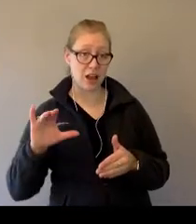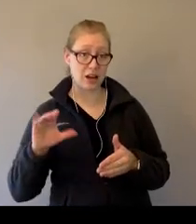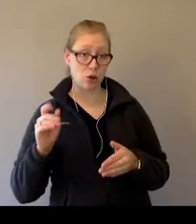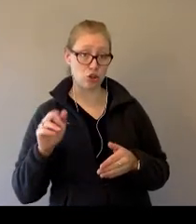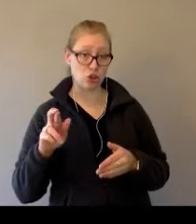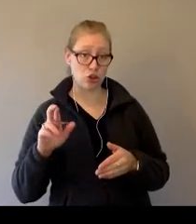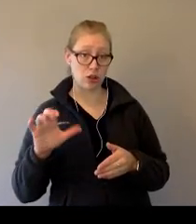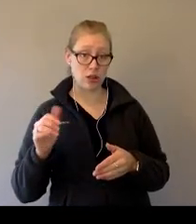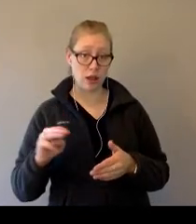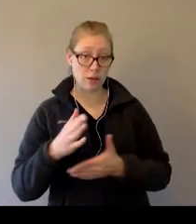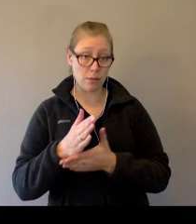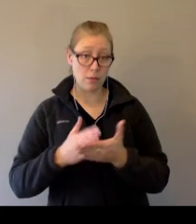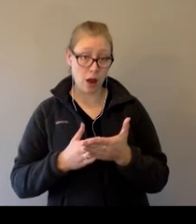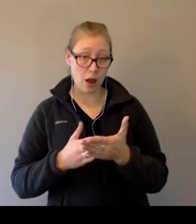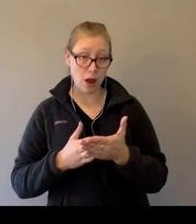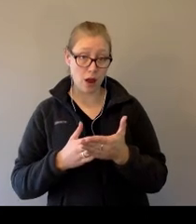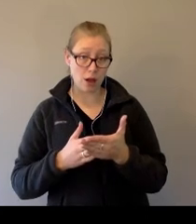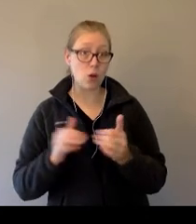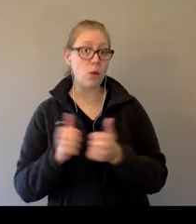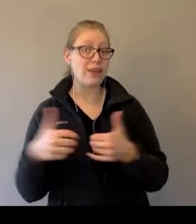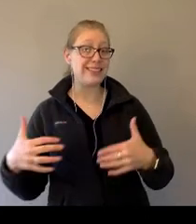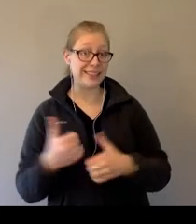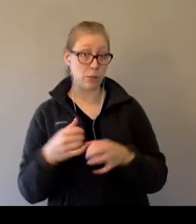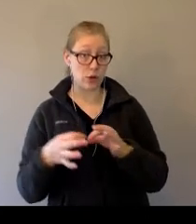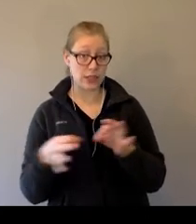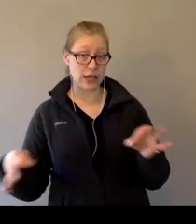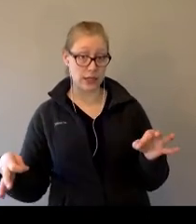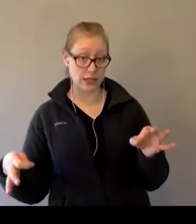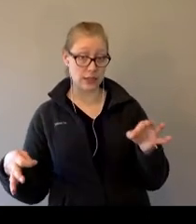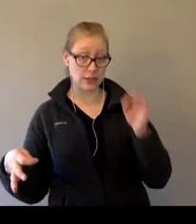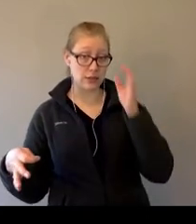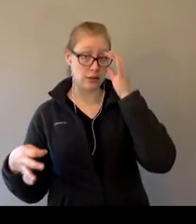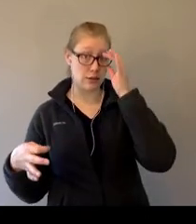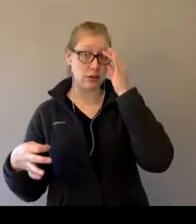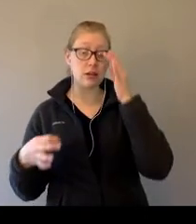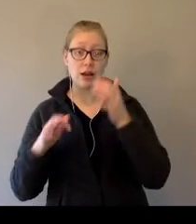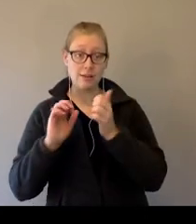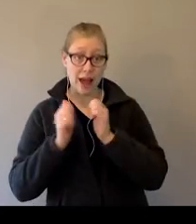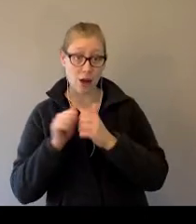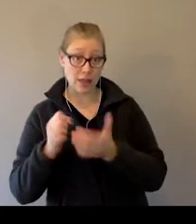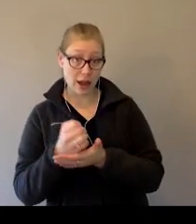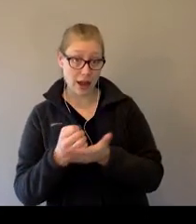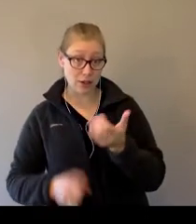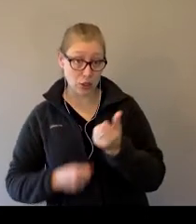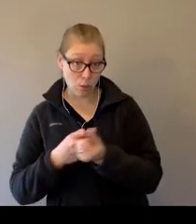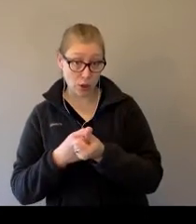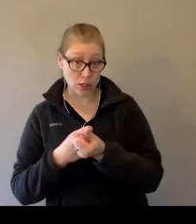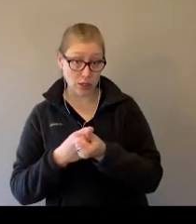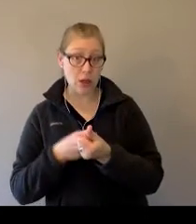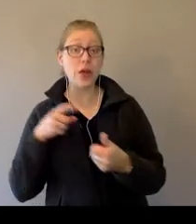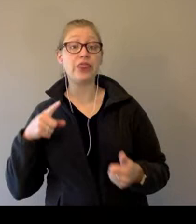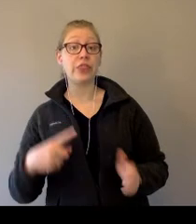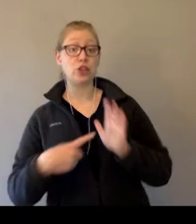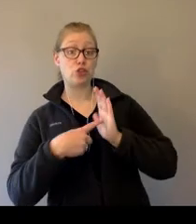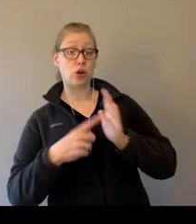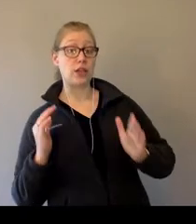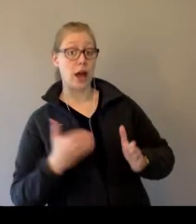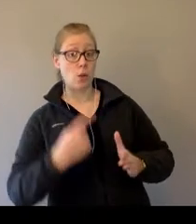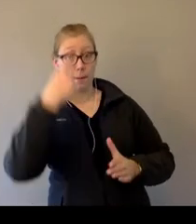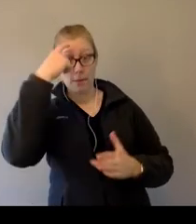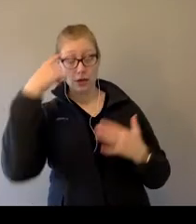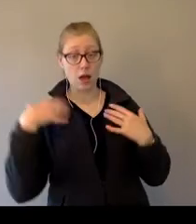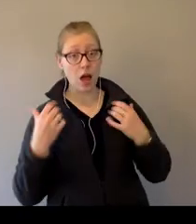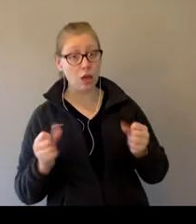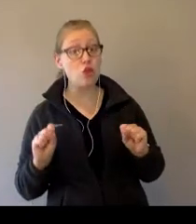section with a summary sentence of how that evidence supports. This shows our mental health could